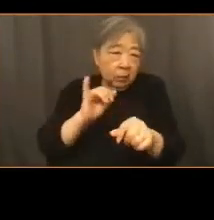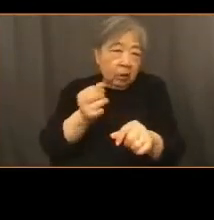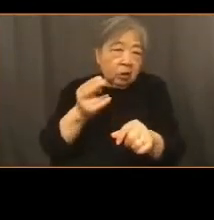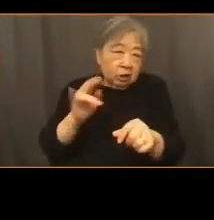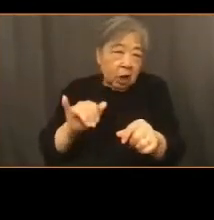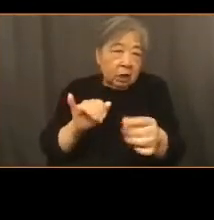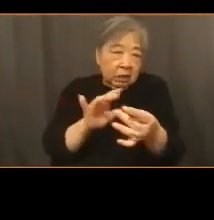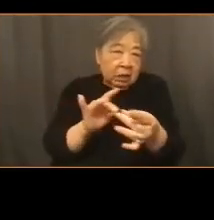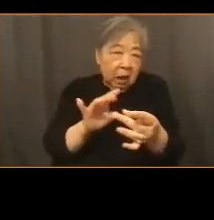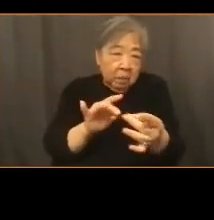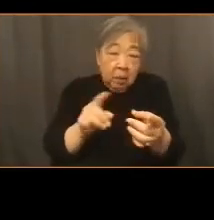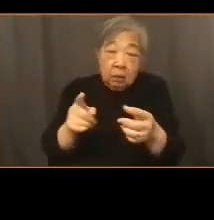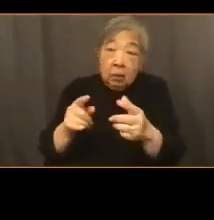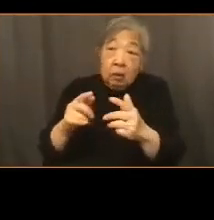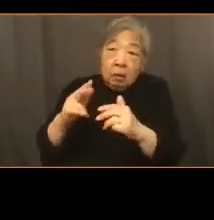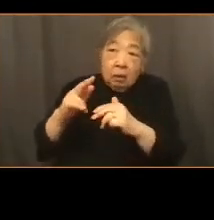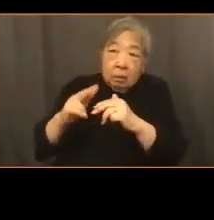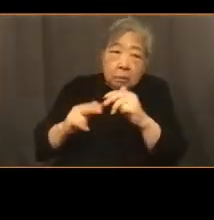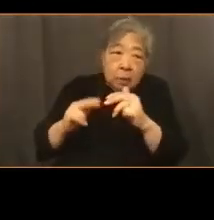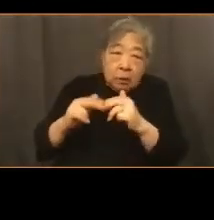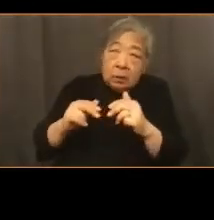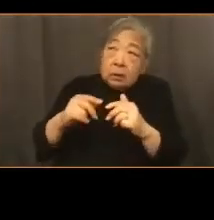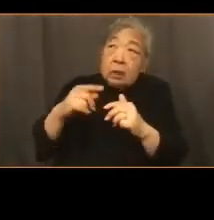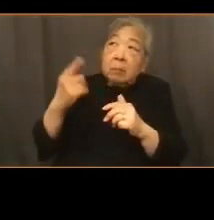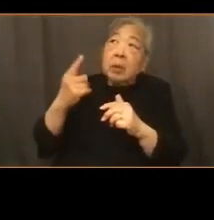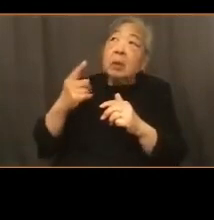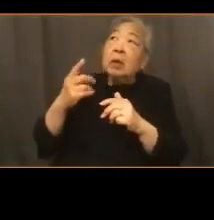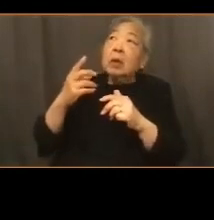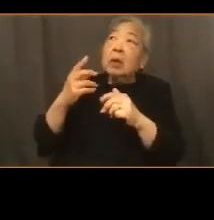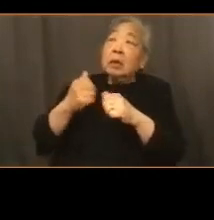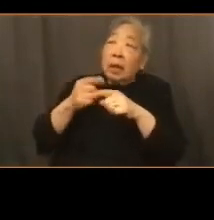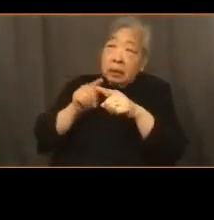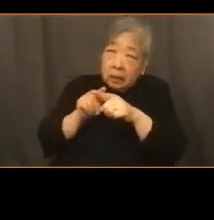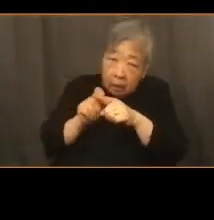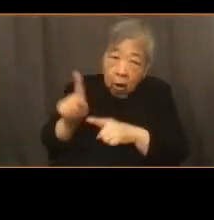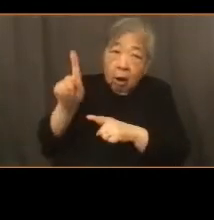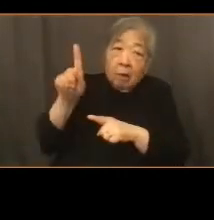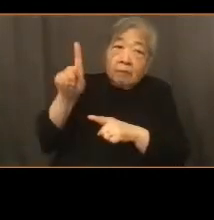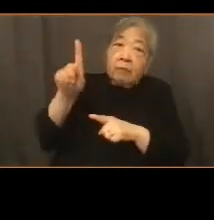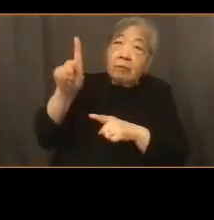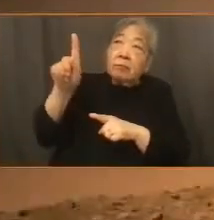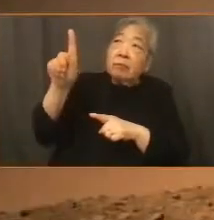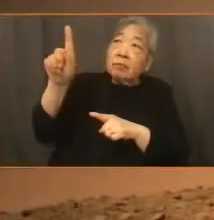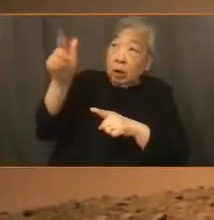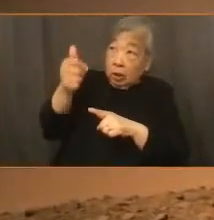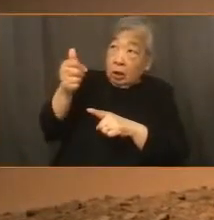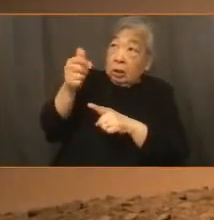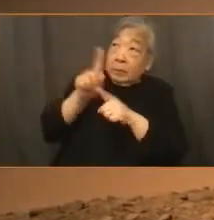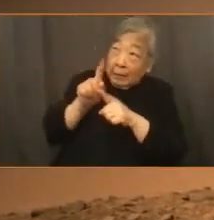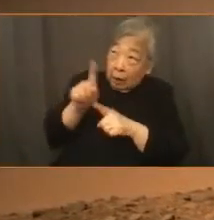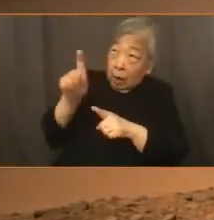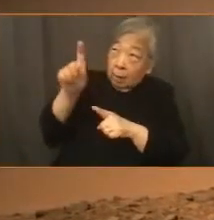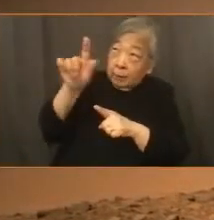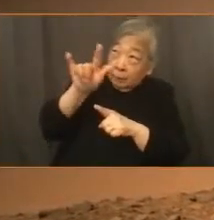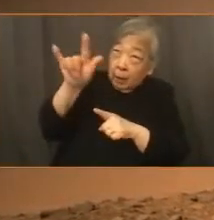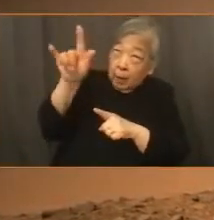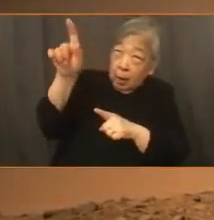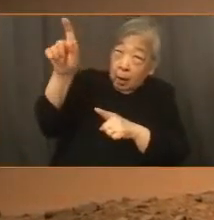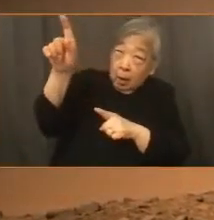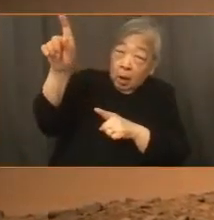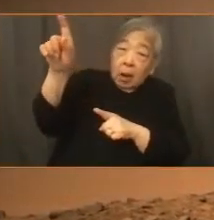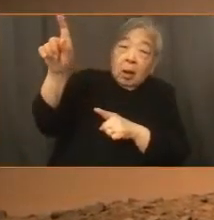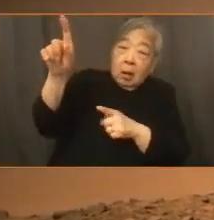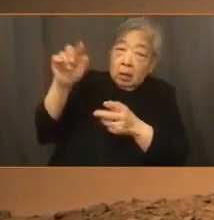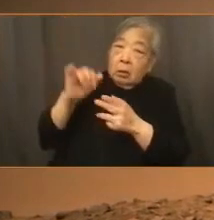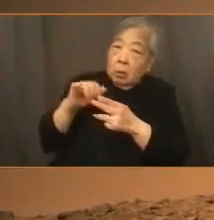building something that can take off from one location, fly to another autonomously is difficult, and will be one of the many challenges